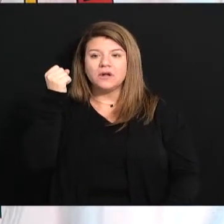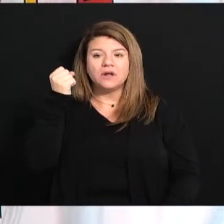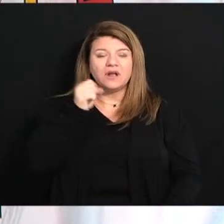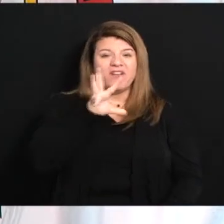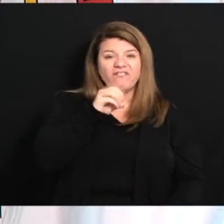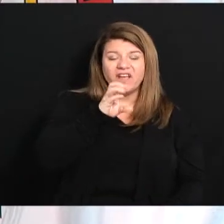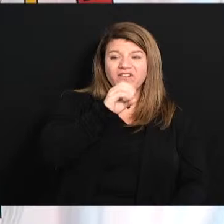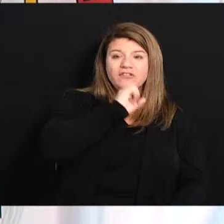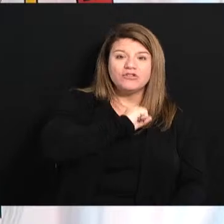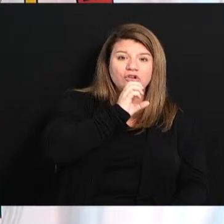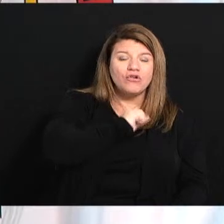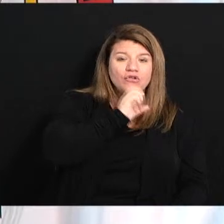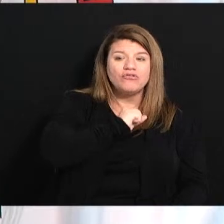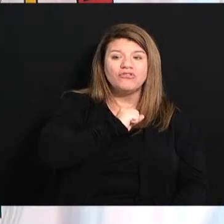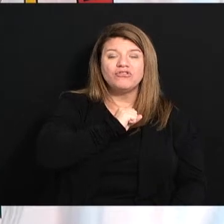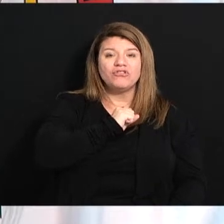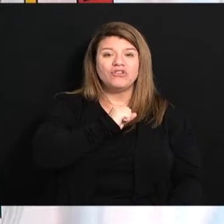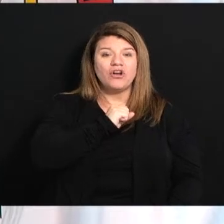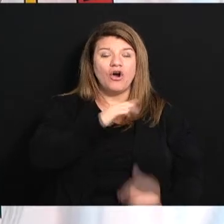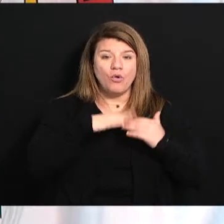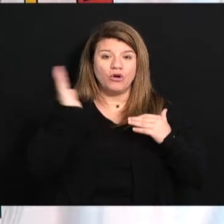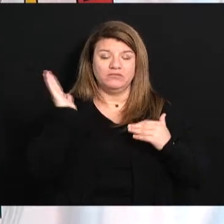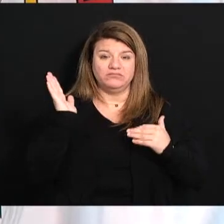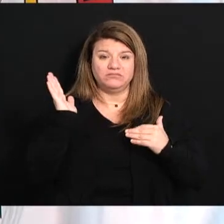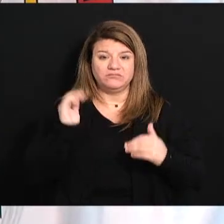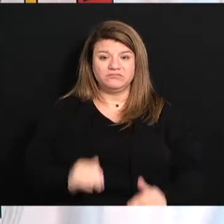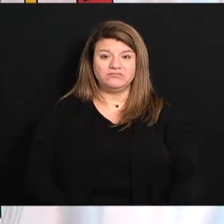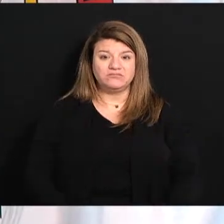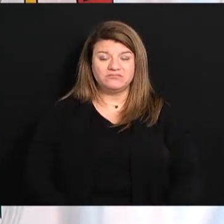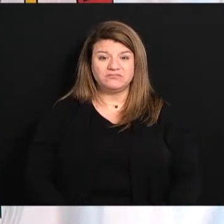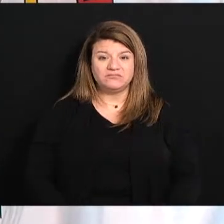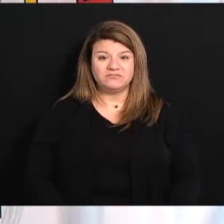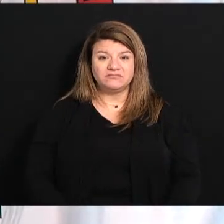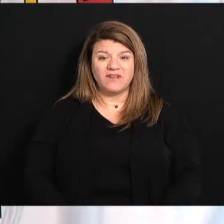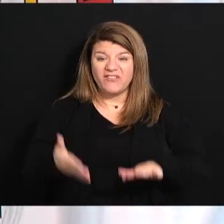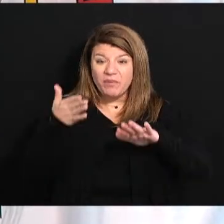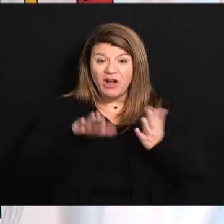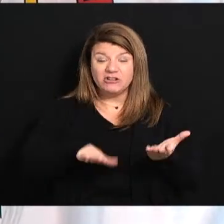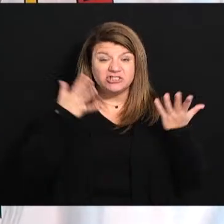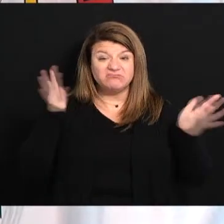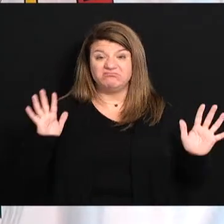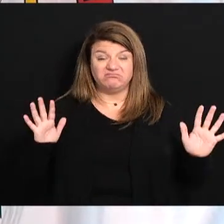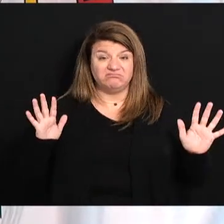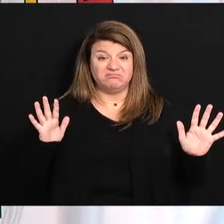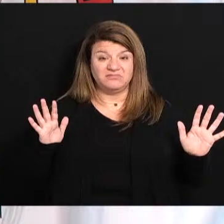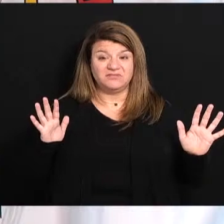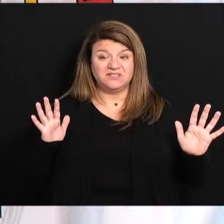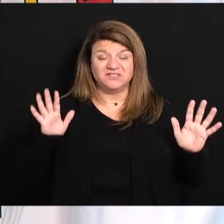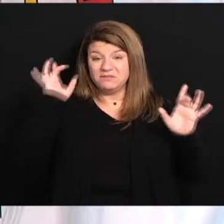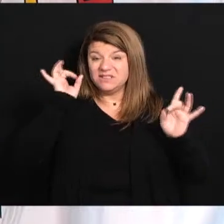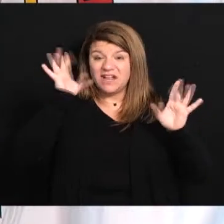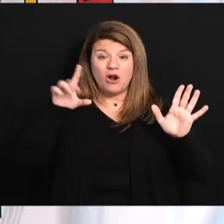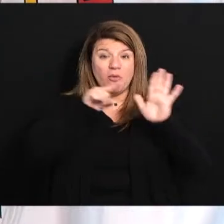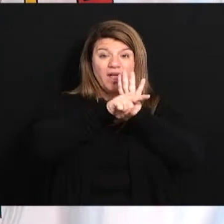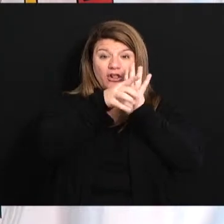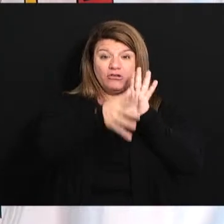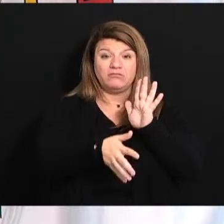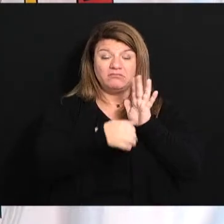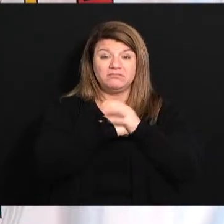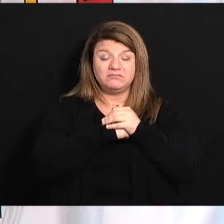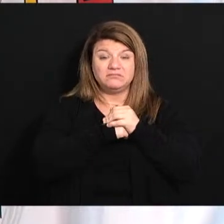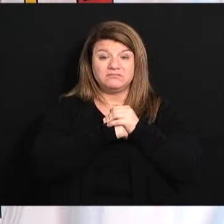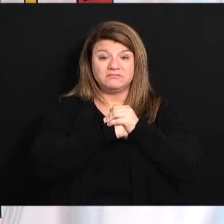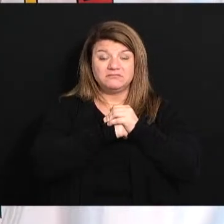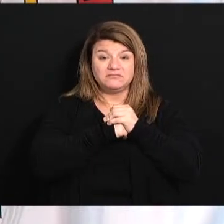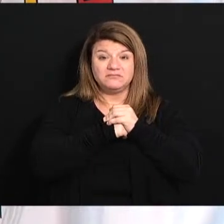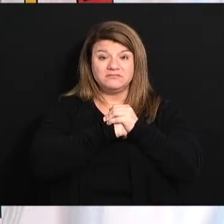years of age and older have perished from this terrible, terrible, dreaded killer.